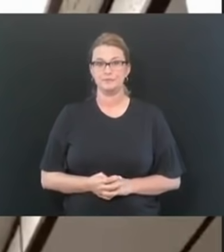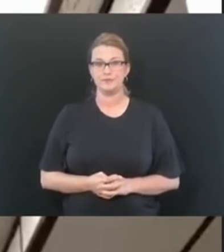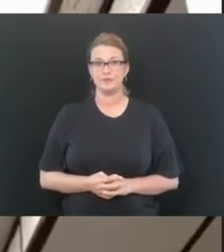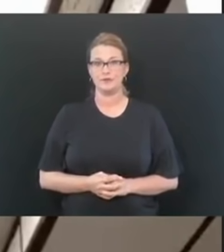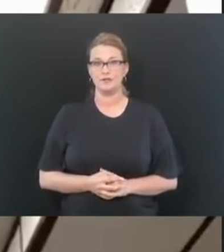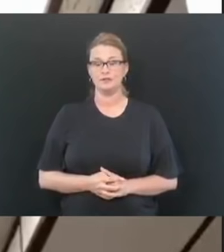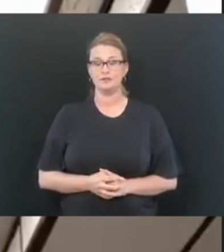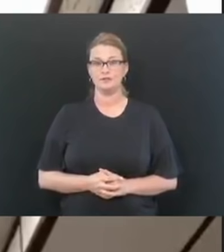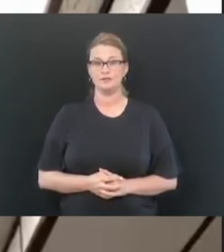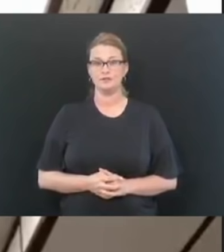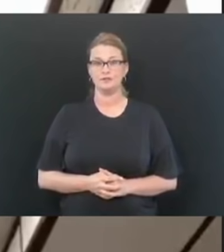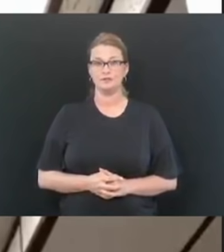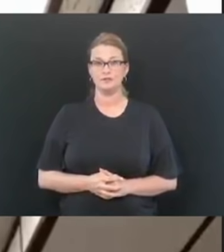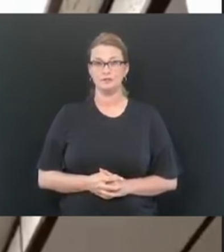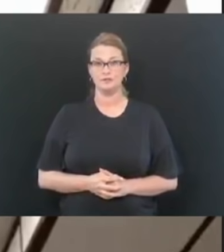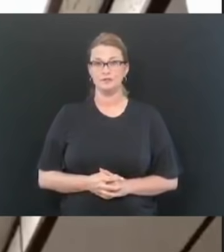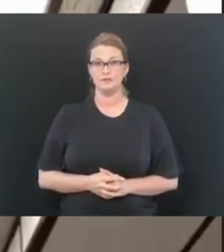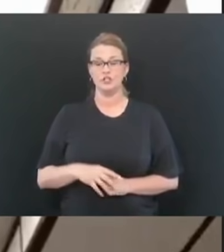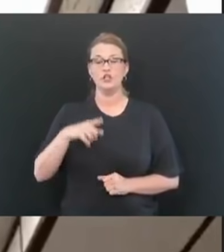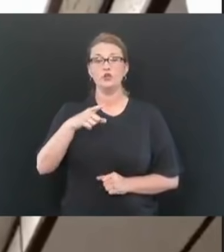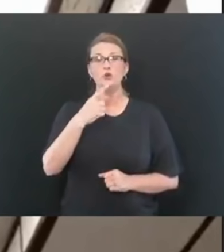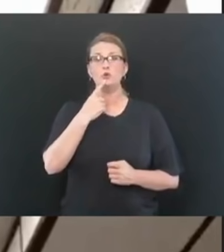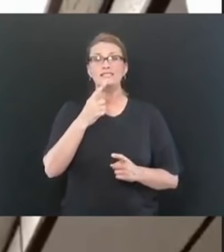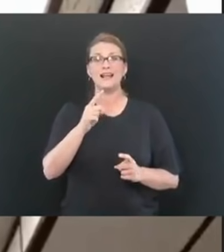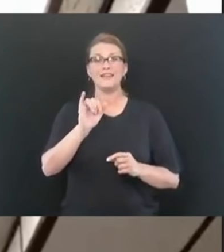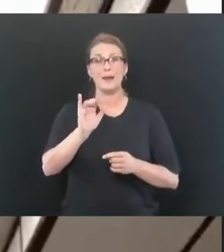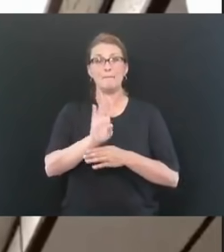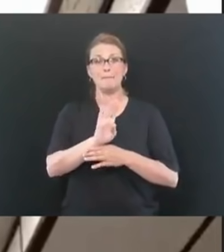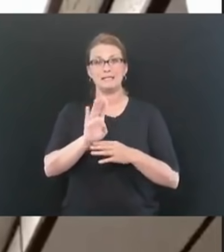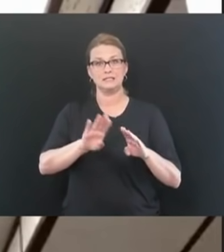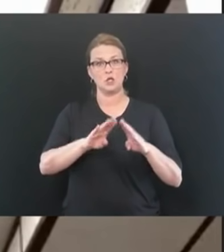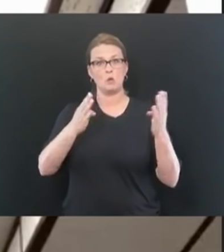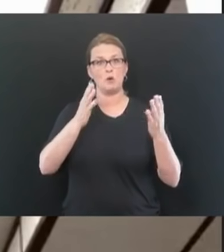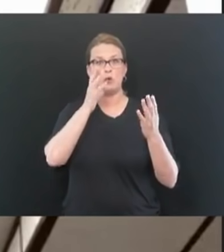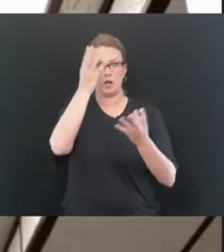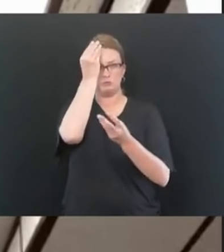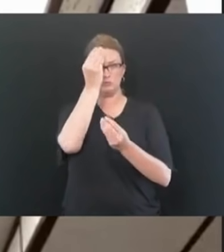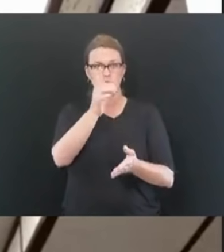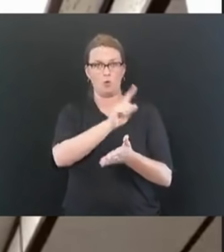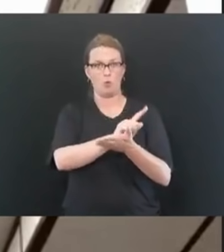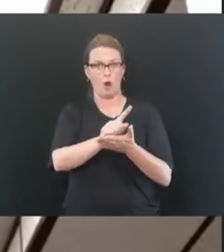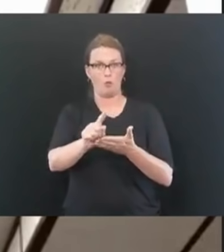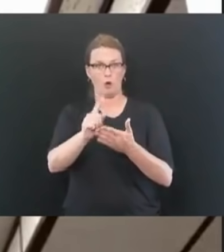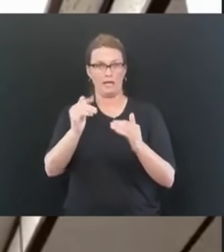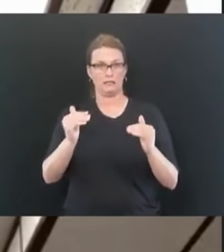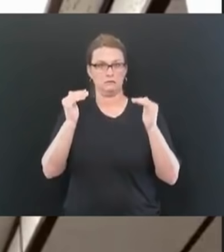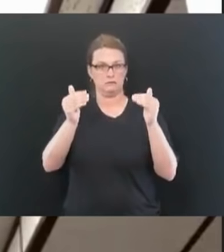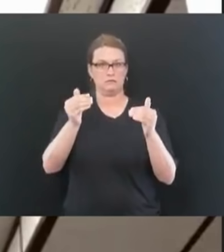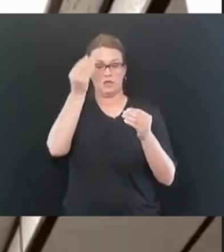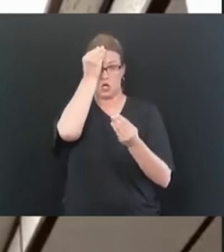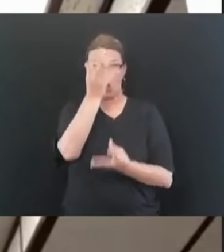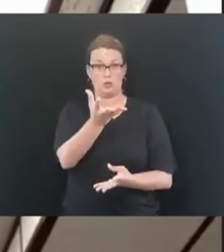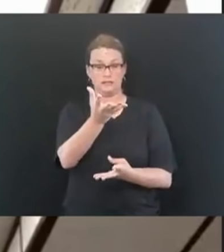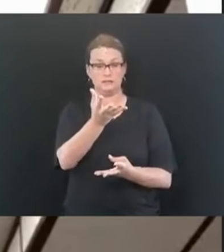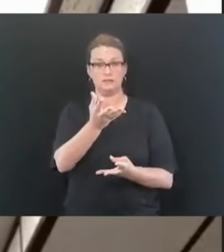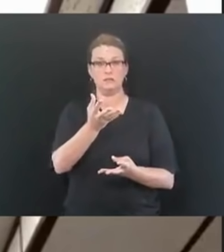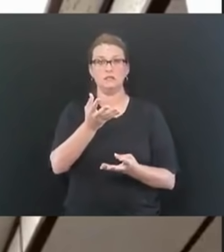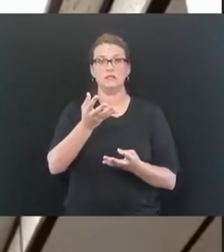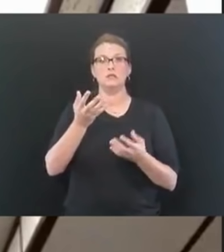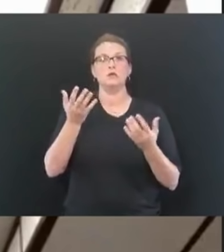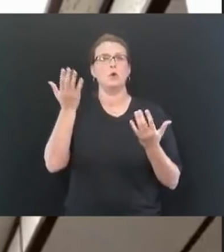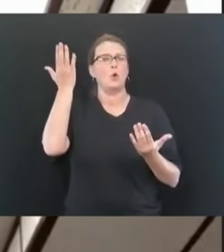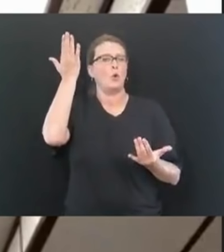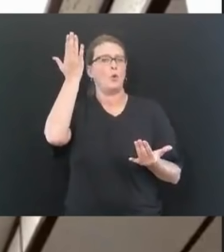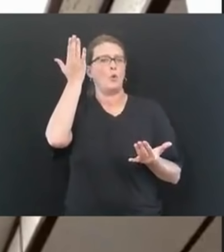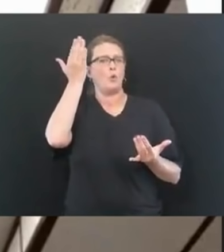previously said that businesses opening would be given a week's advance notice. You'd be making those announcements on Monday. Could you talk about why